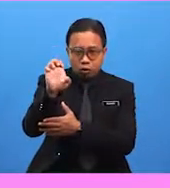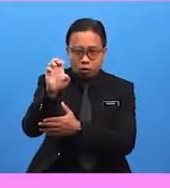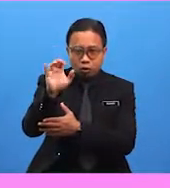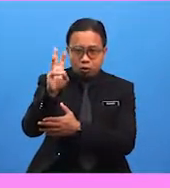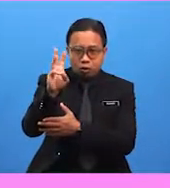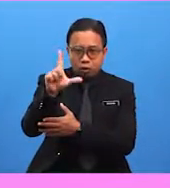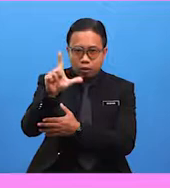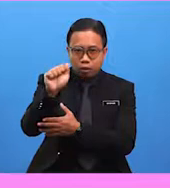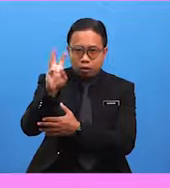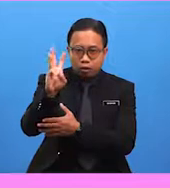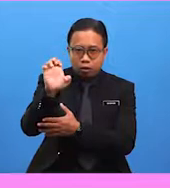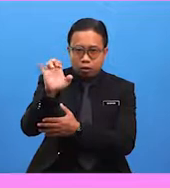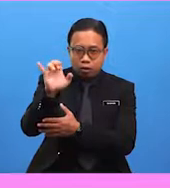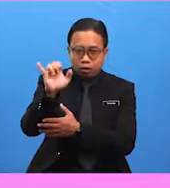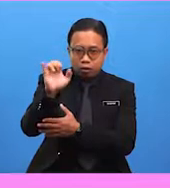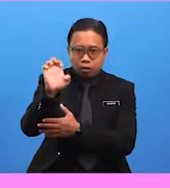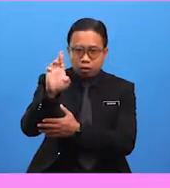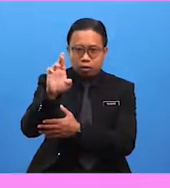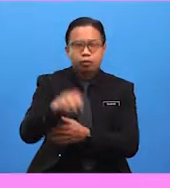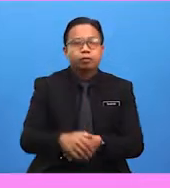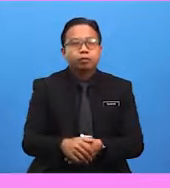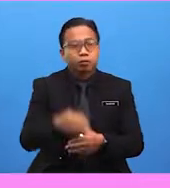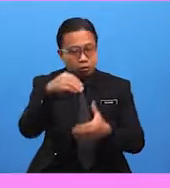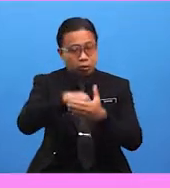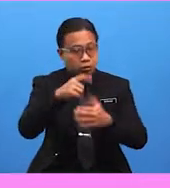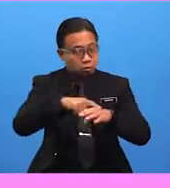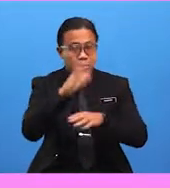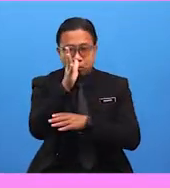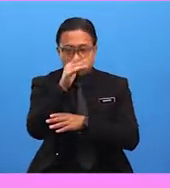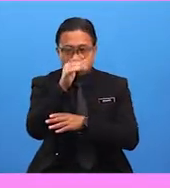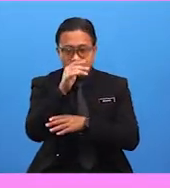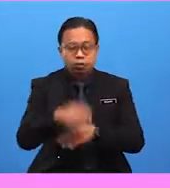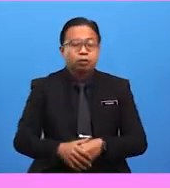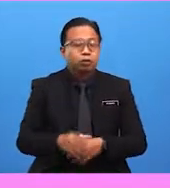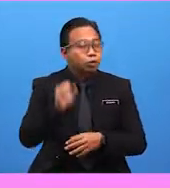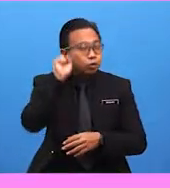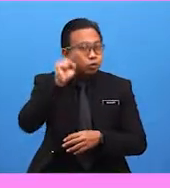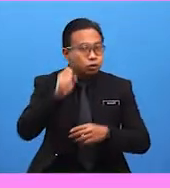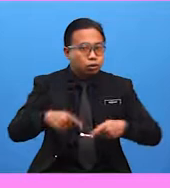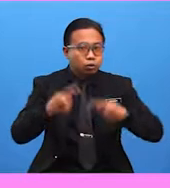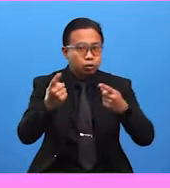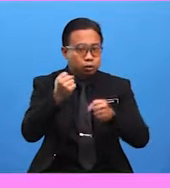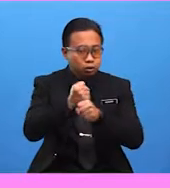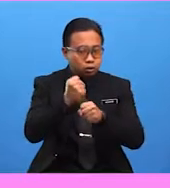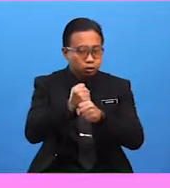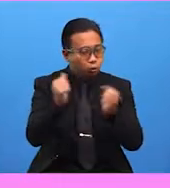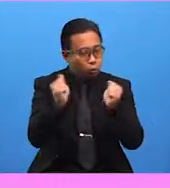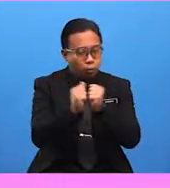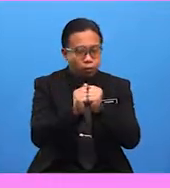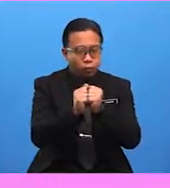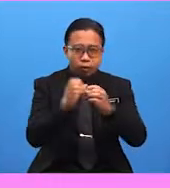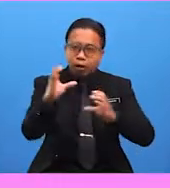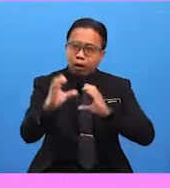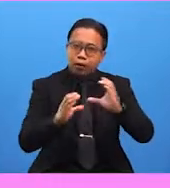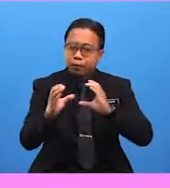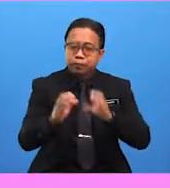located in Melaka Raya. She goes to work by car. Her